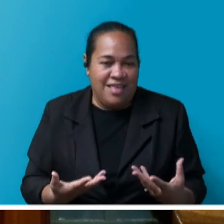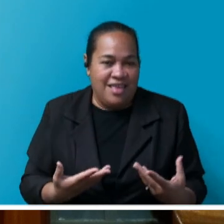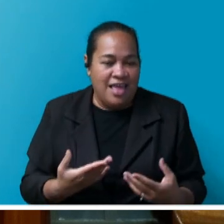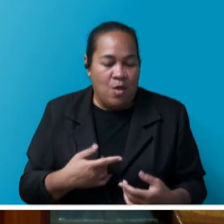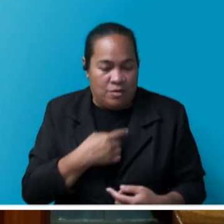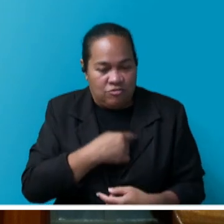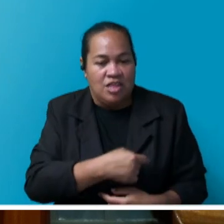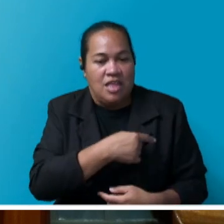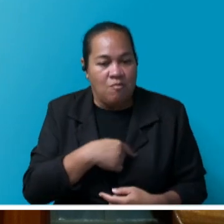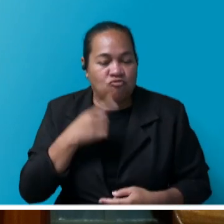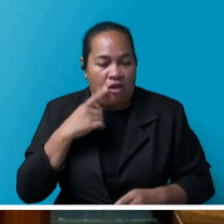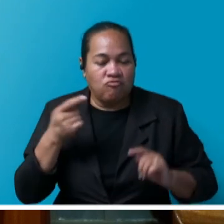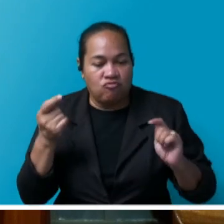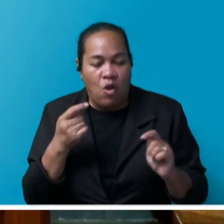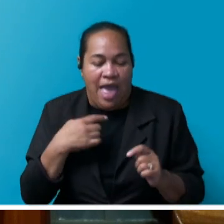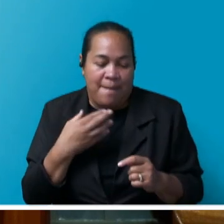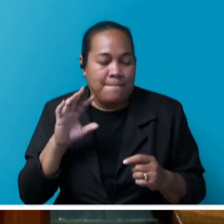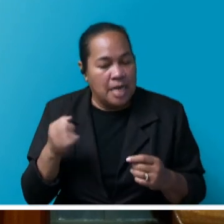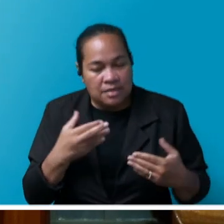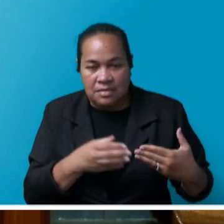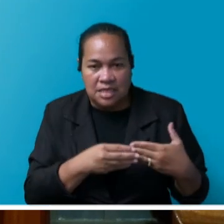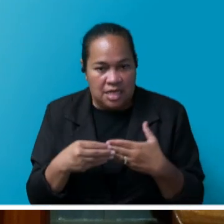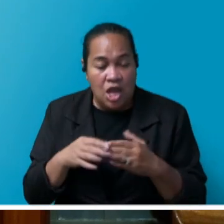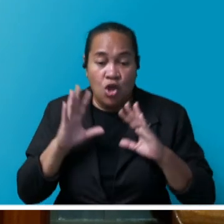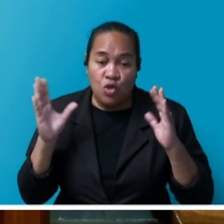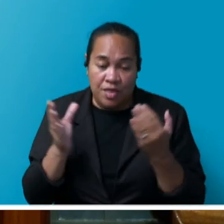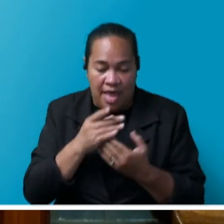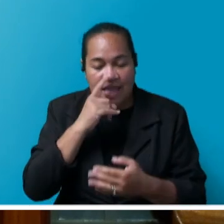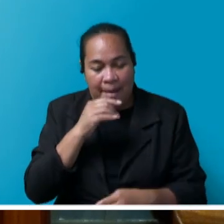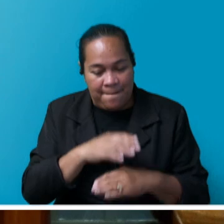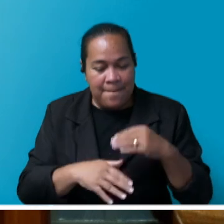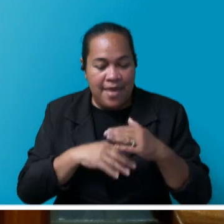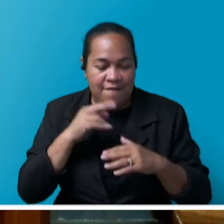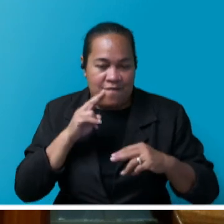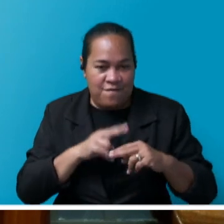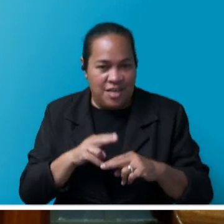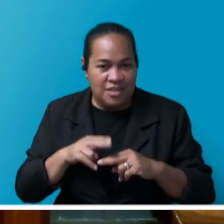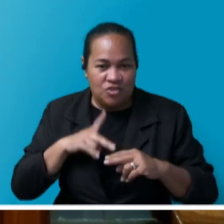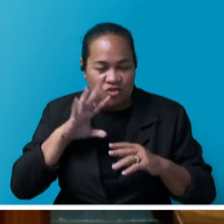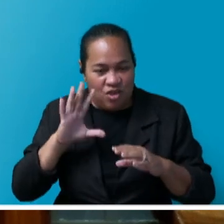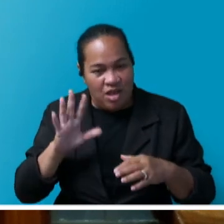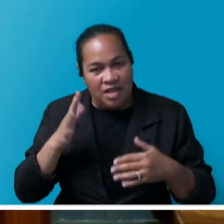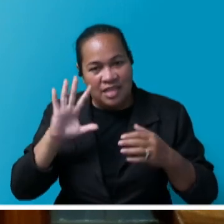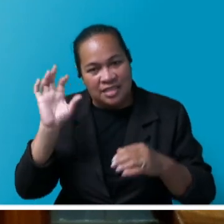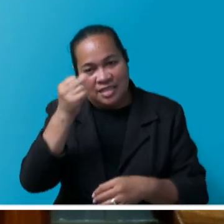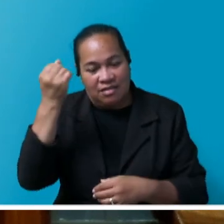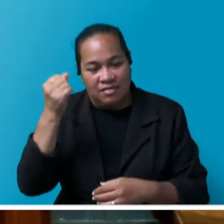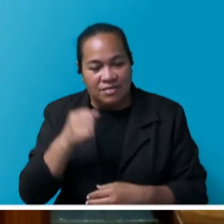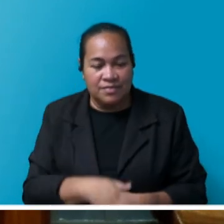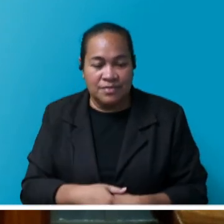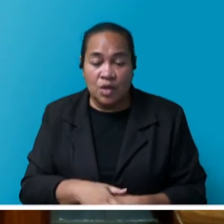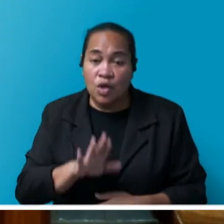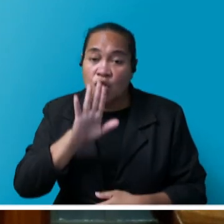determination, and transformational leadership. Together we can build a Fiji that is resilient, inclusive, and prosperous. With the permission,